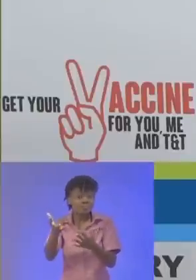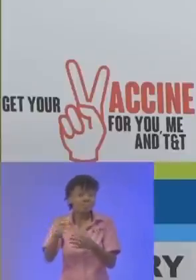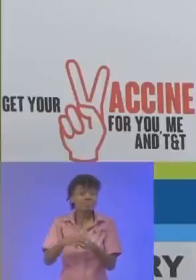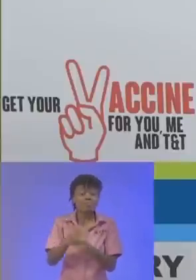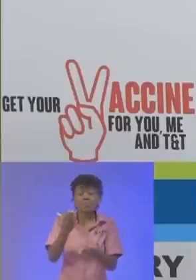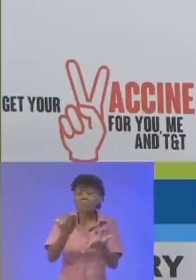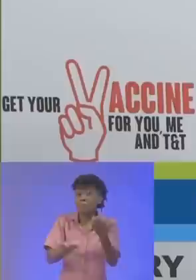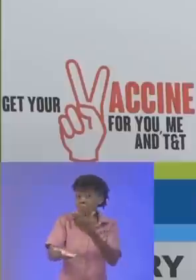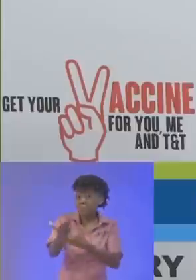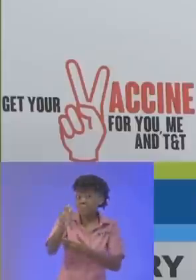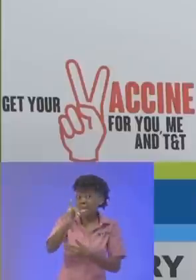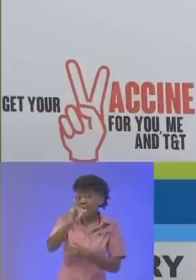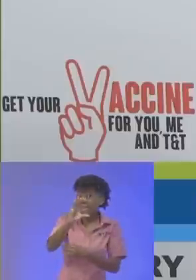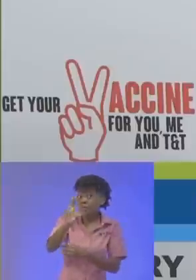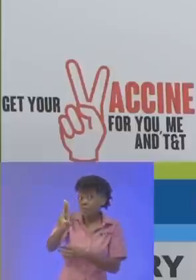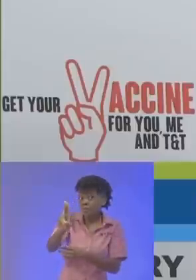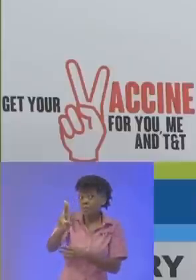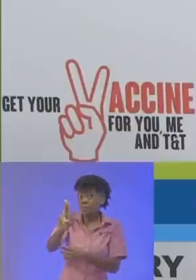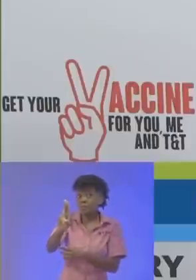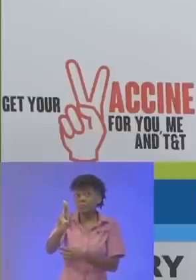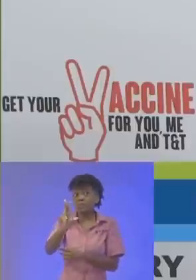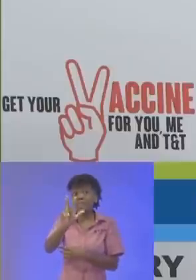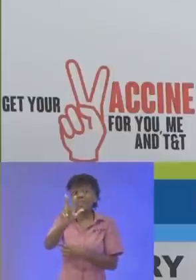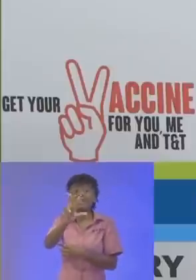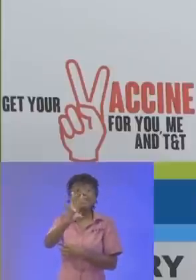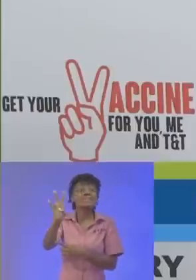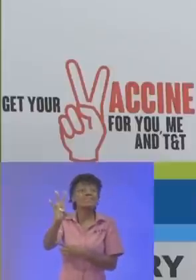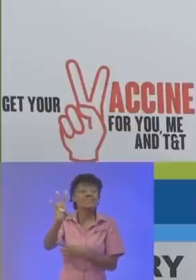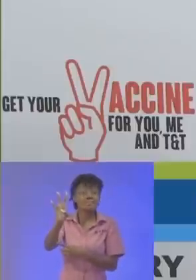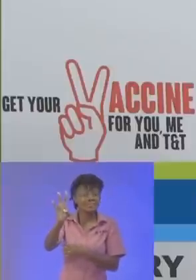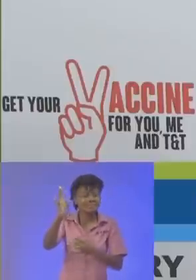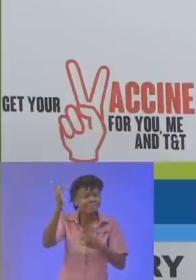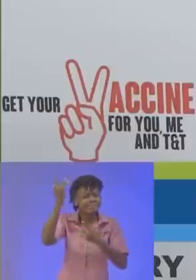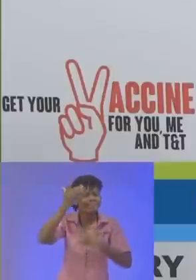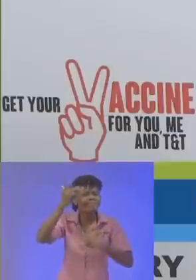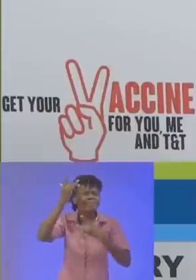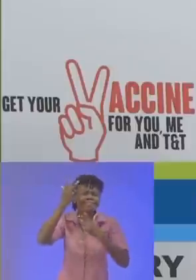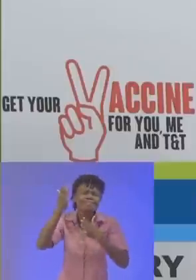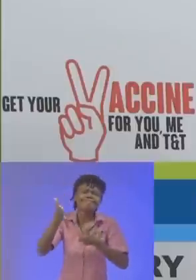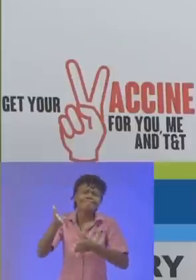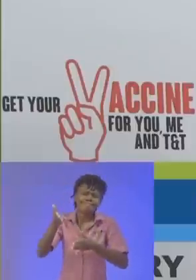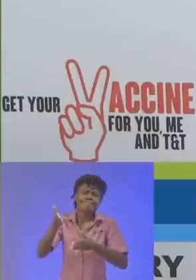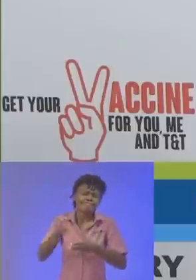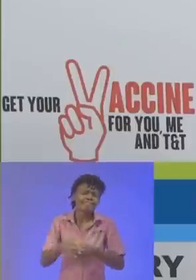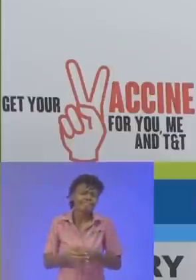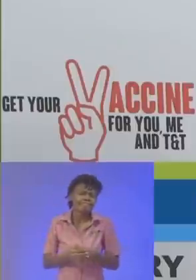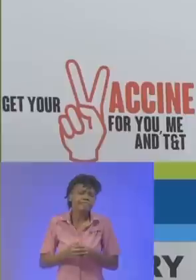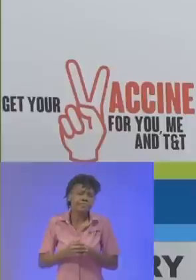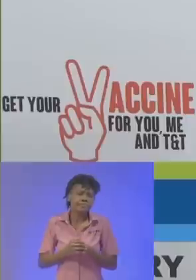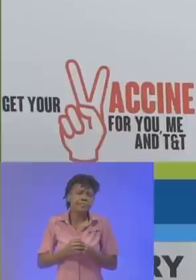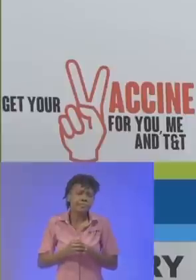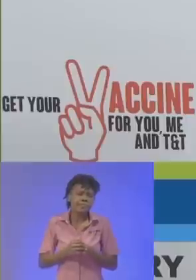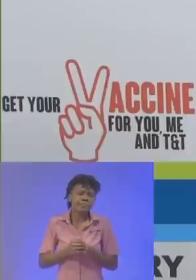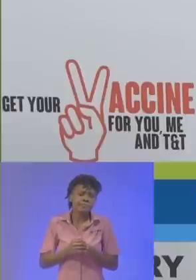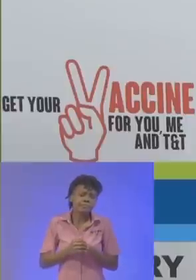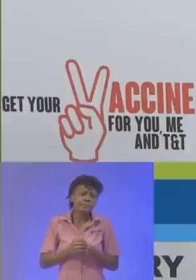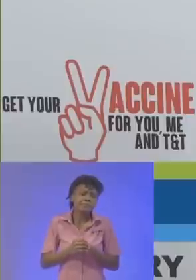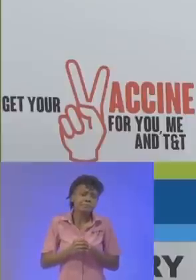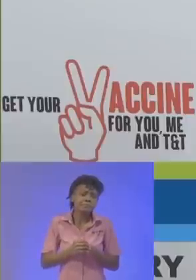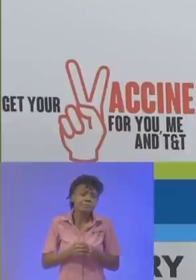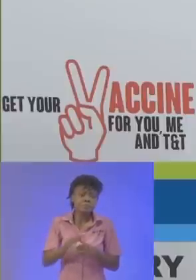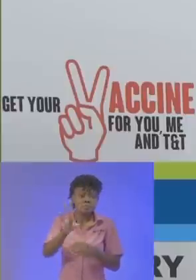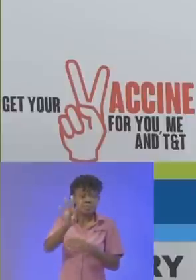have 37 patients out of an available 80 beds. This gives an occupancy of